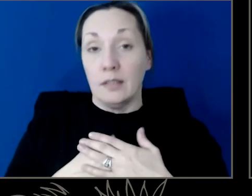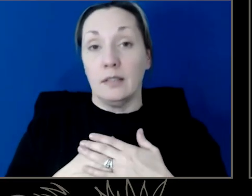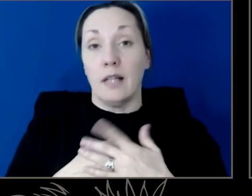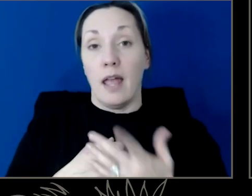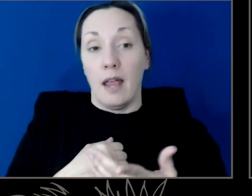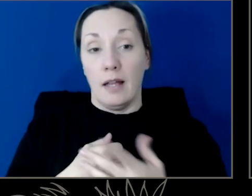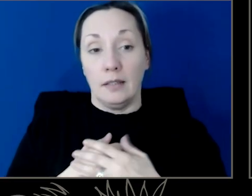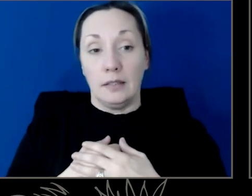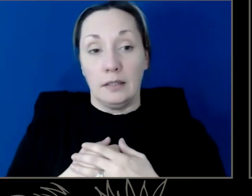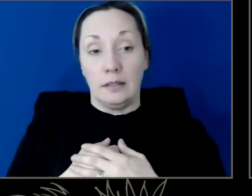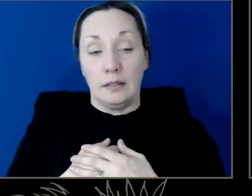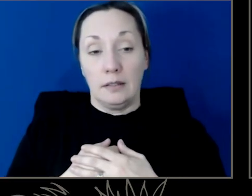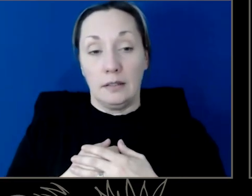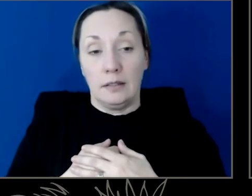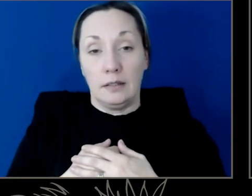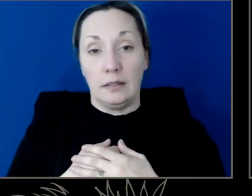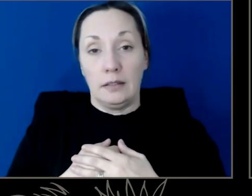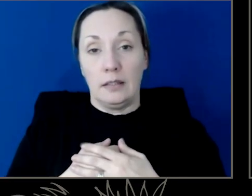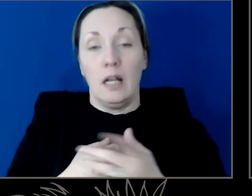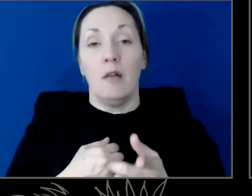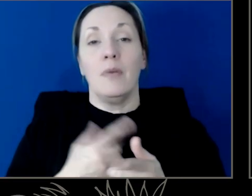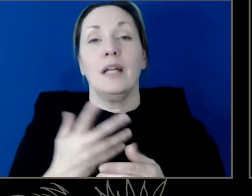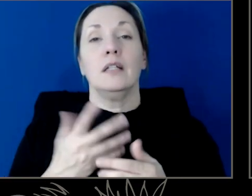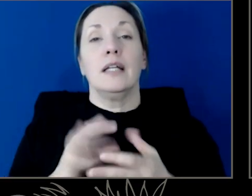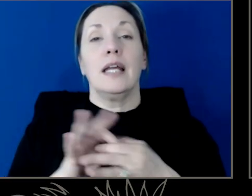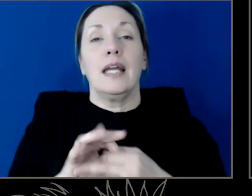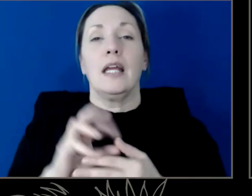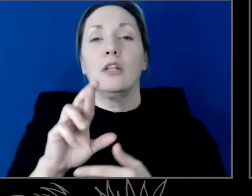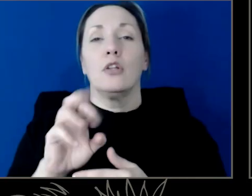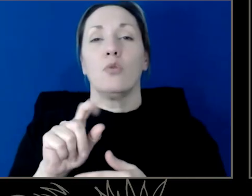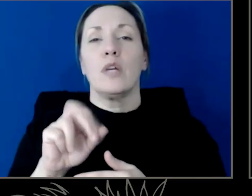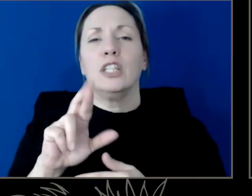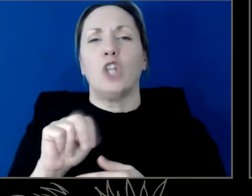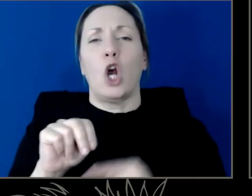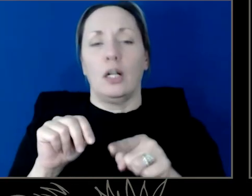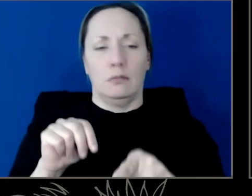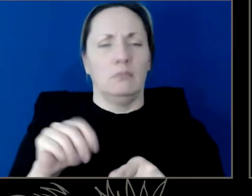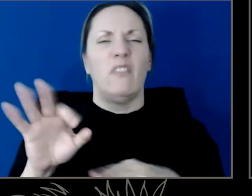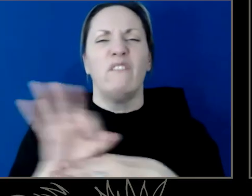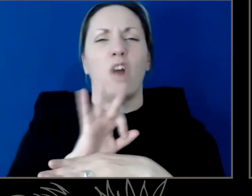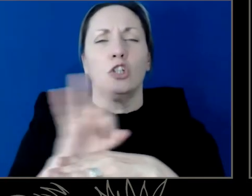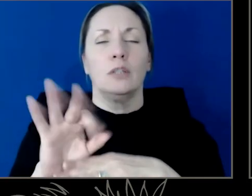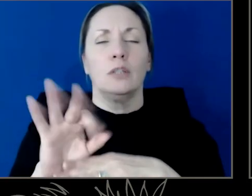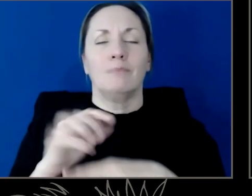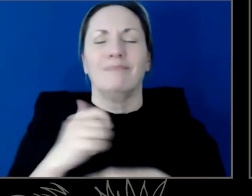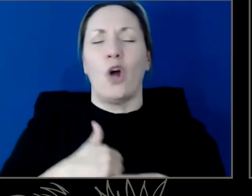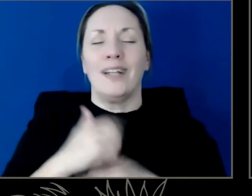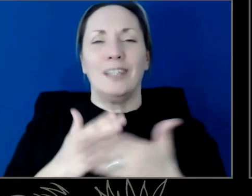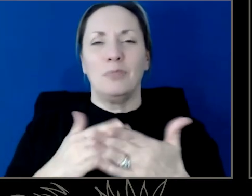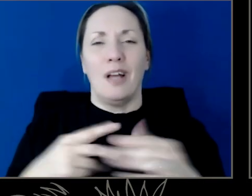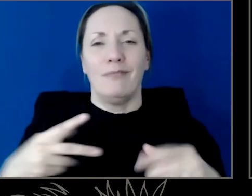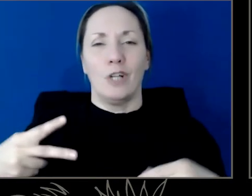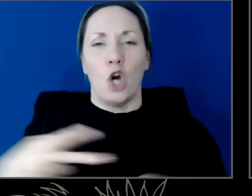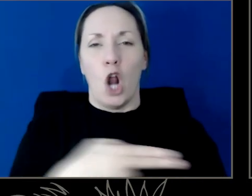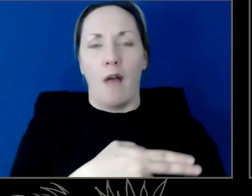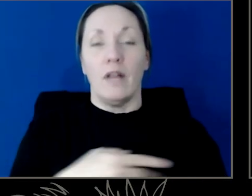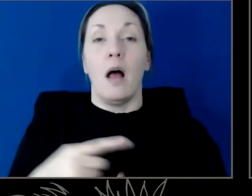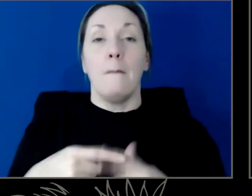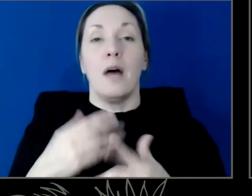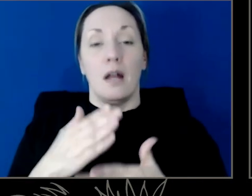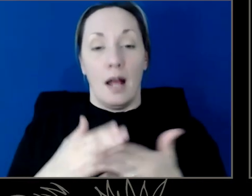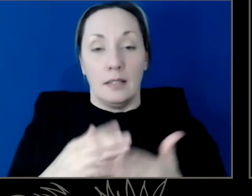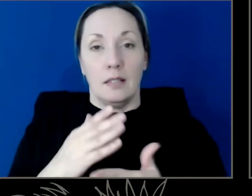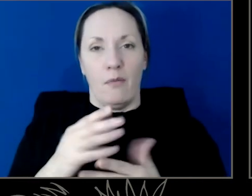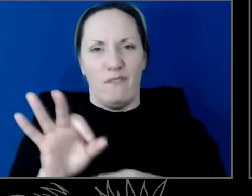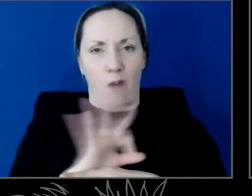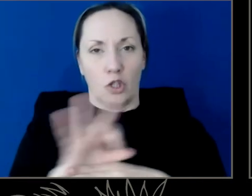And I kind of talked about it, but in the return function down here, sorry, some stuff is cut off, but in the onChange functions, you can see